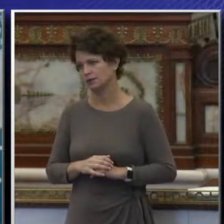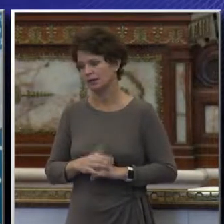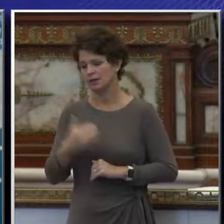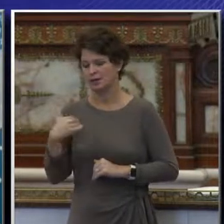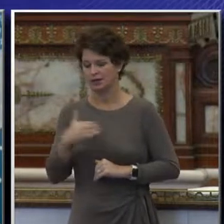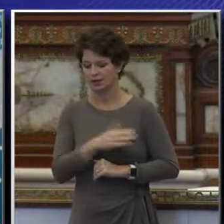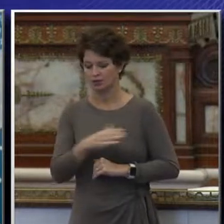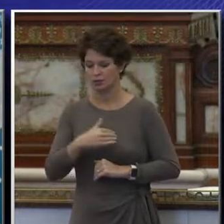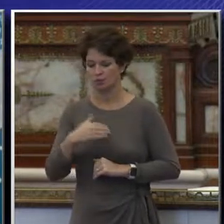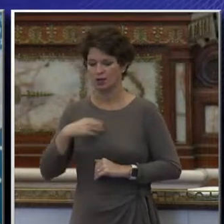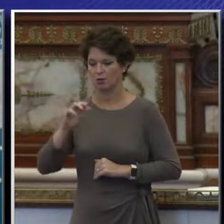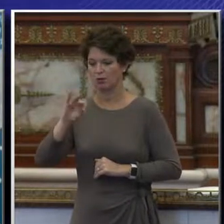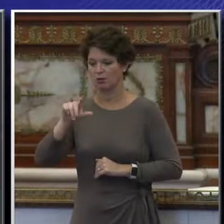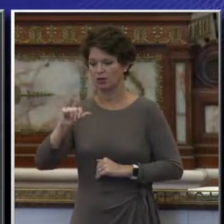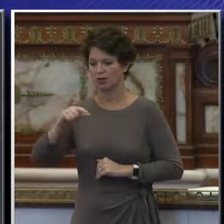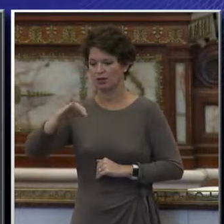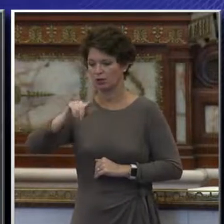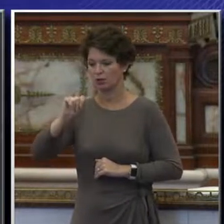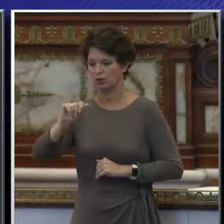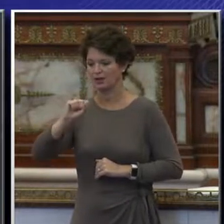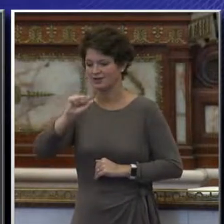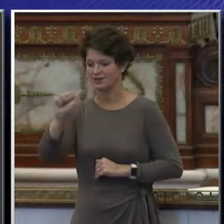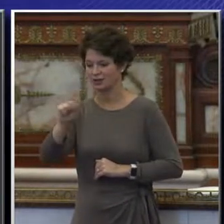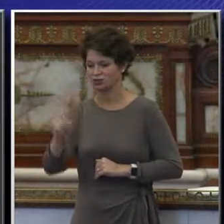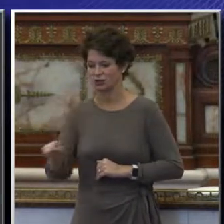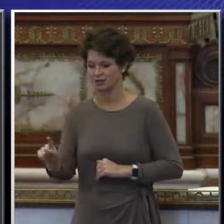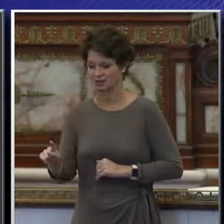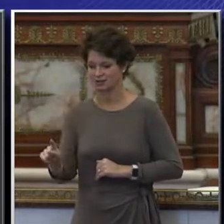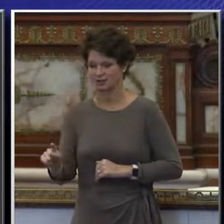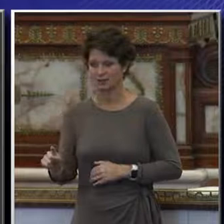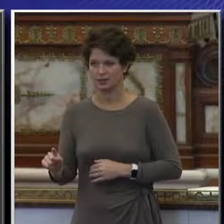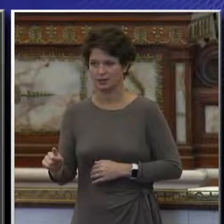Councilmember Maria Quiñones Sanchez.